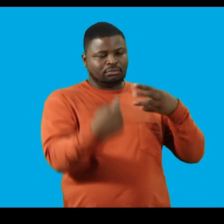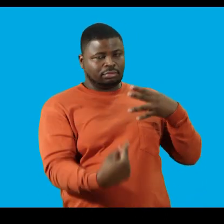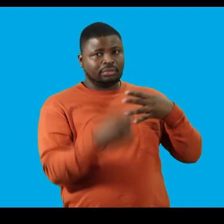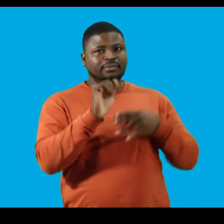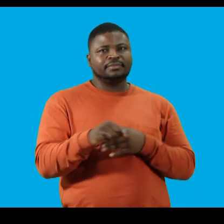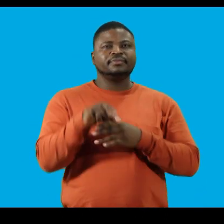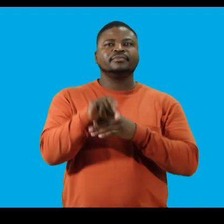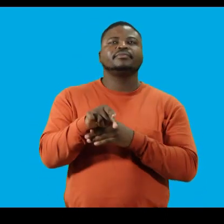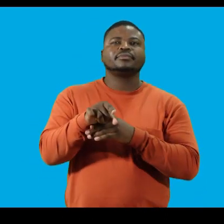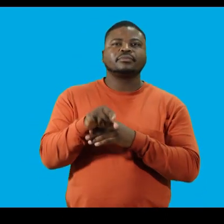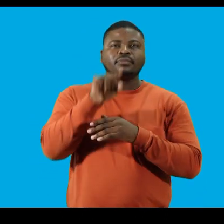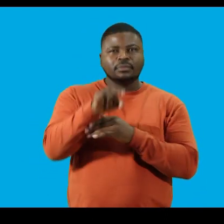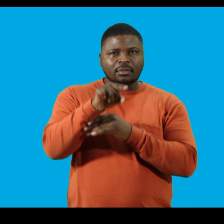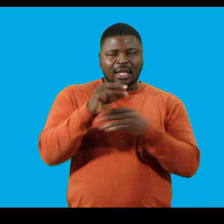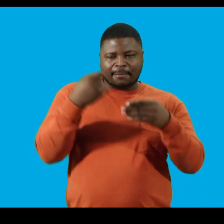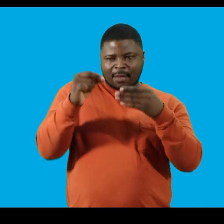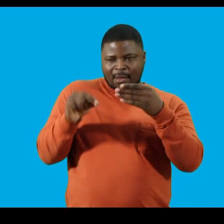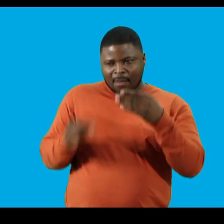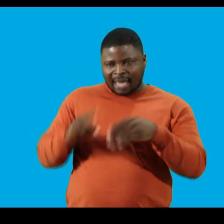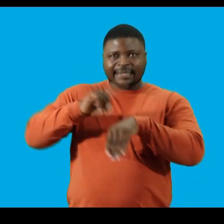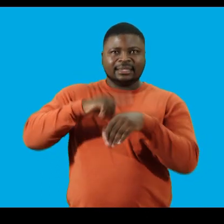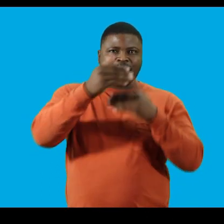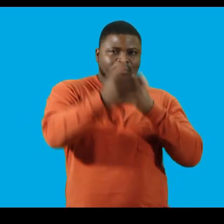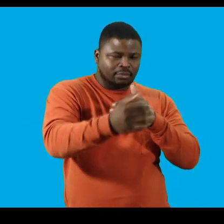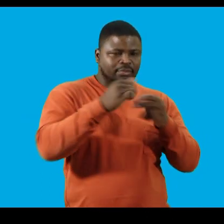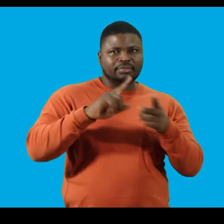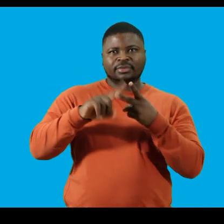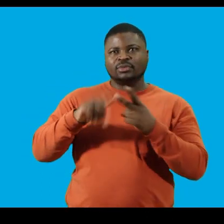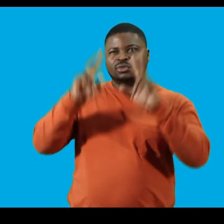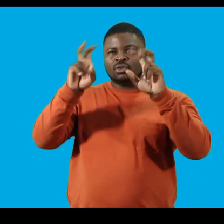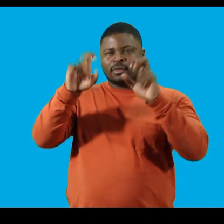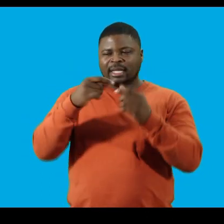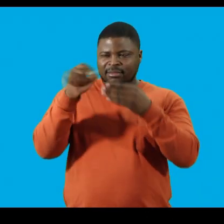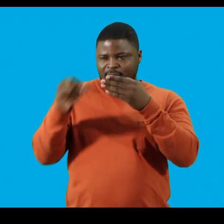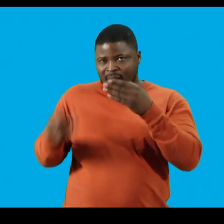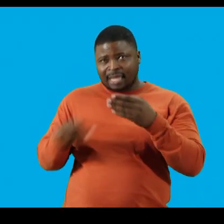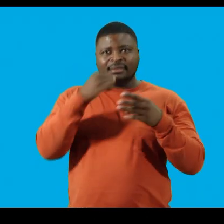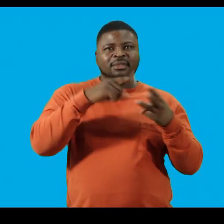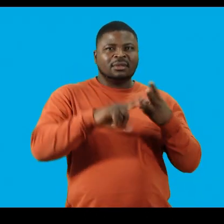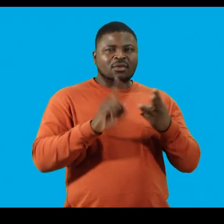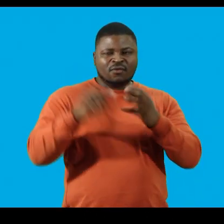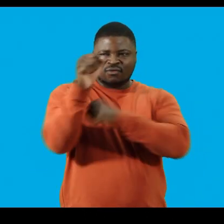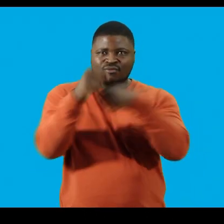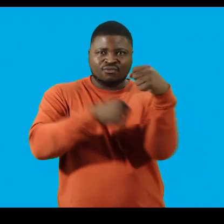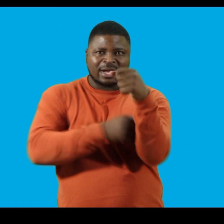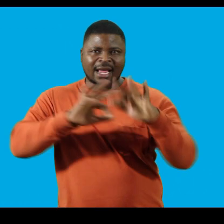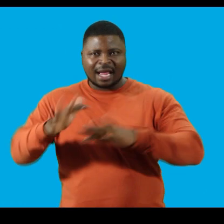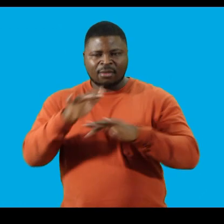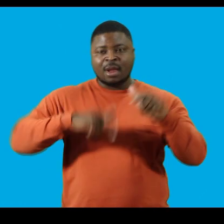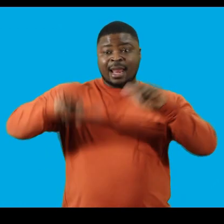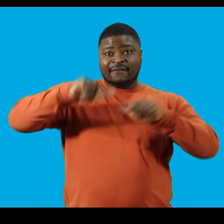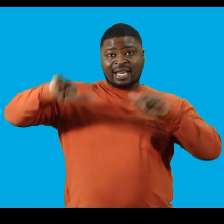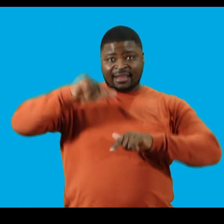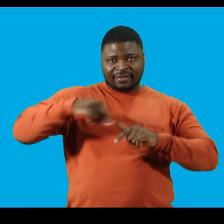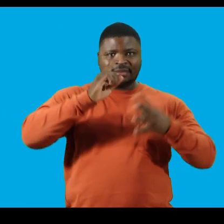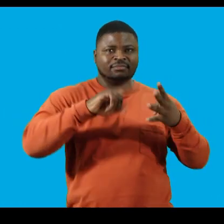your mark allocation and duration, topics and marks, overall structure, taxonomy,